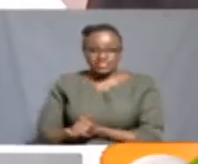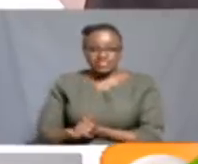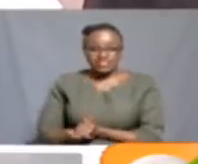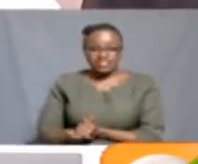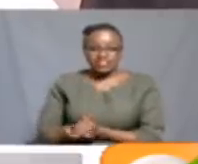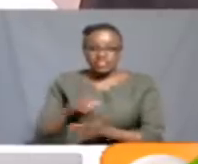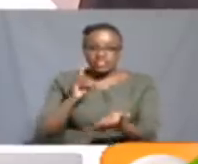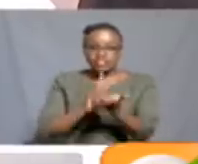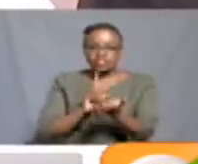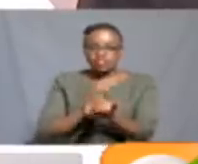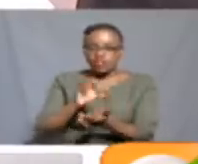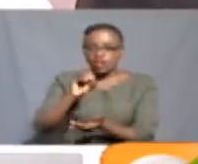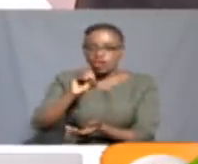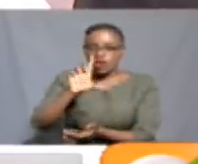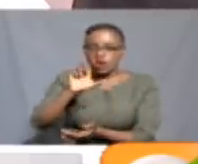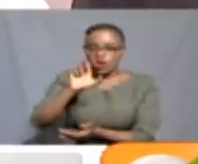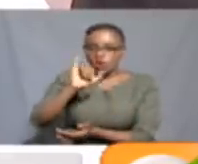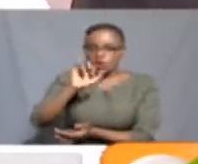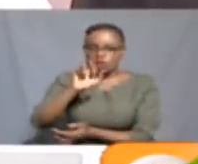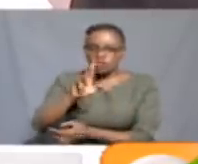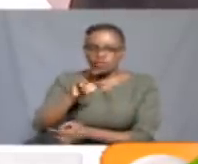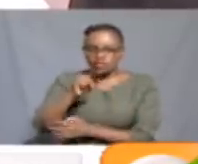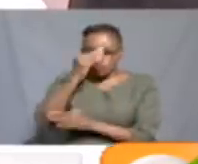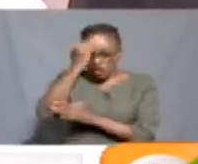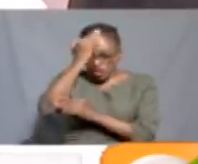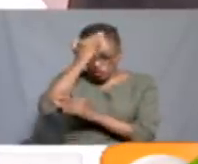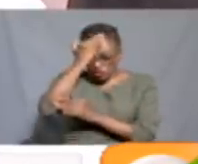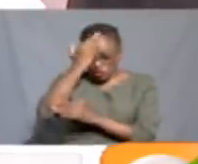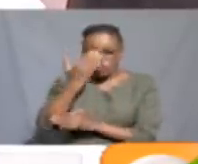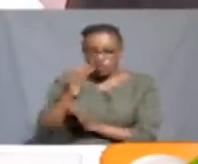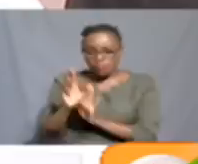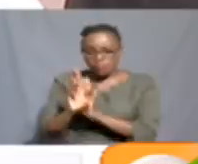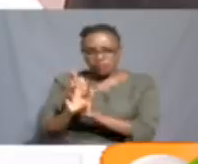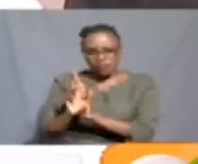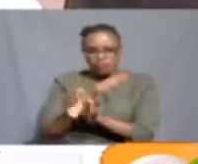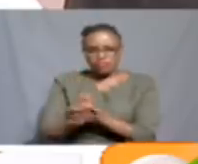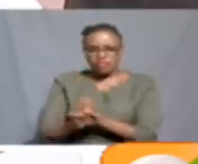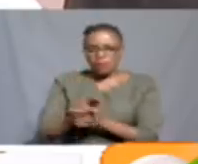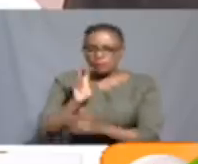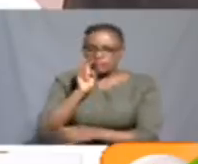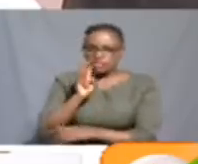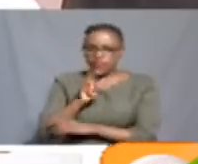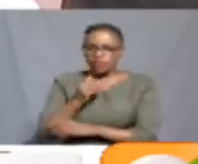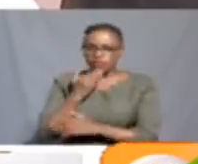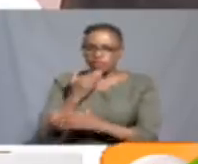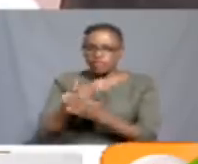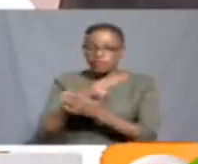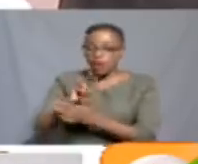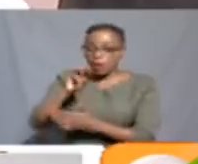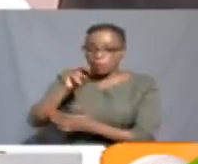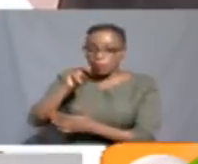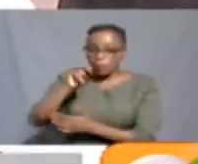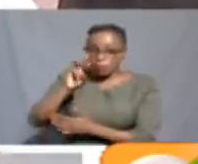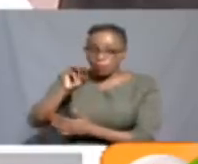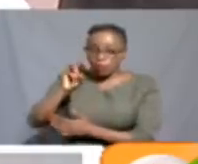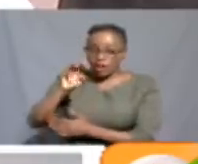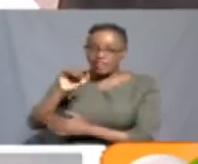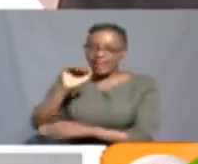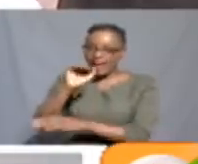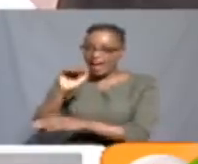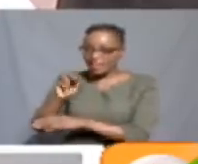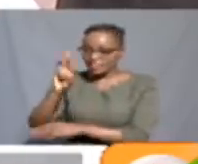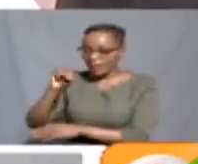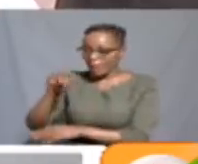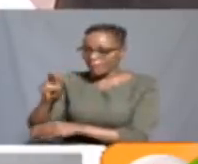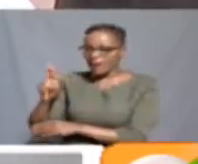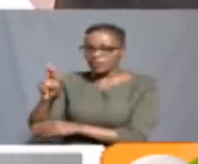Dr. Oliver K. Kirui says, Manu Chandaria is humility personified. I look up to him. And then Frank Mwangi says, please ask Manu